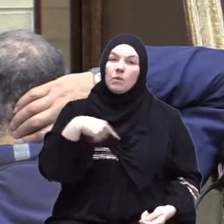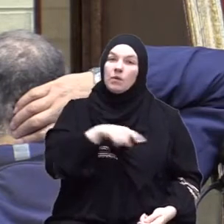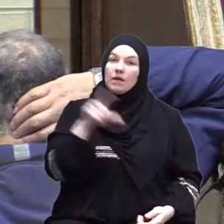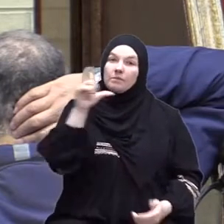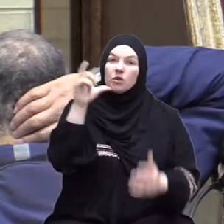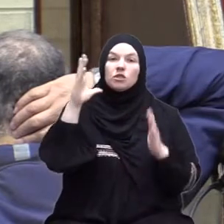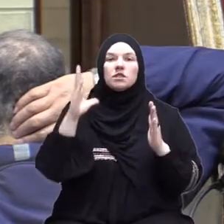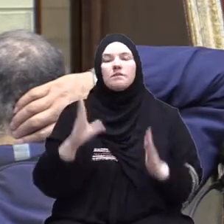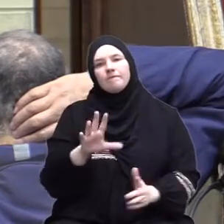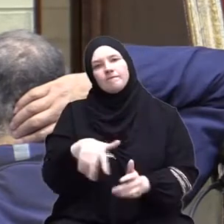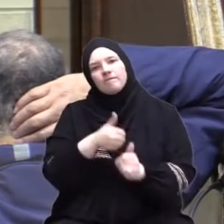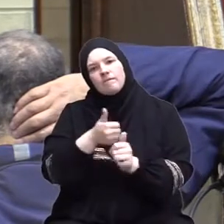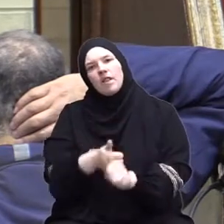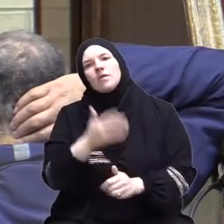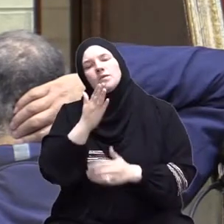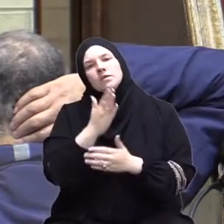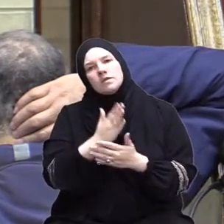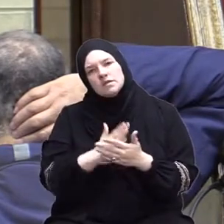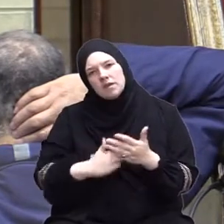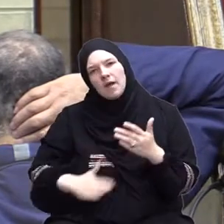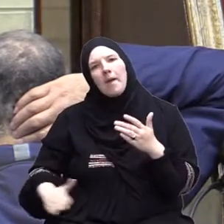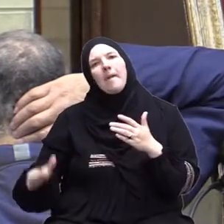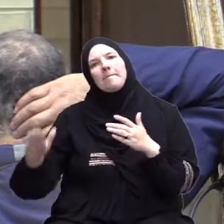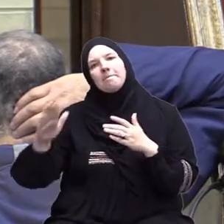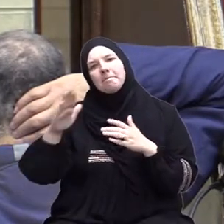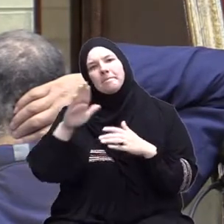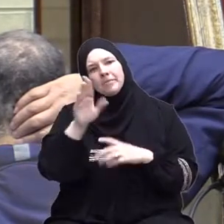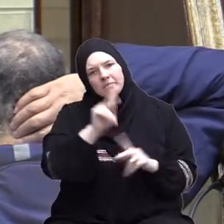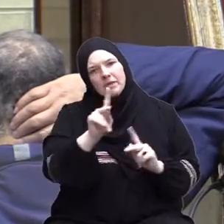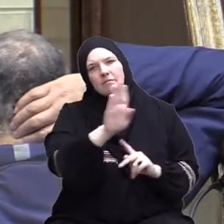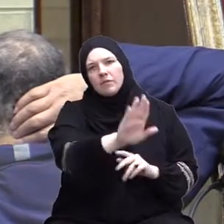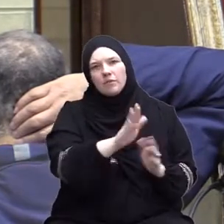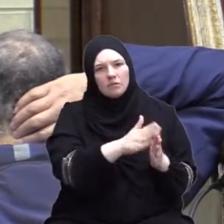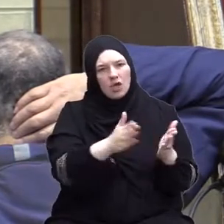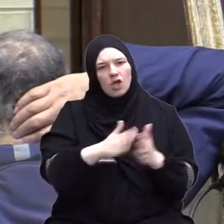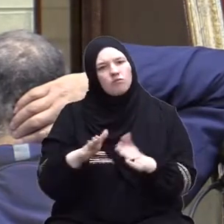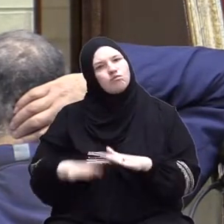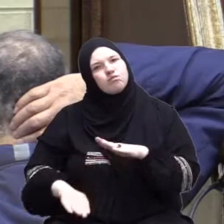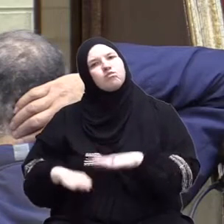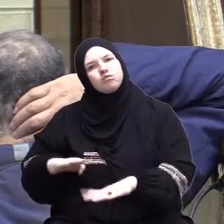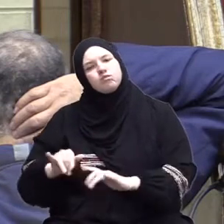Muslims follow some of the footsteps of the people of the book?